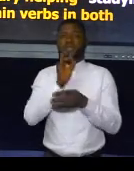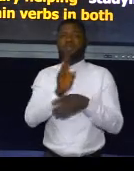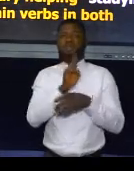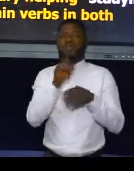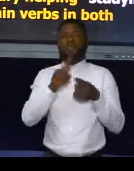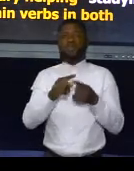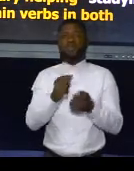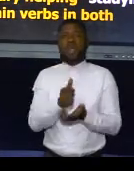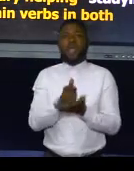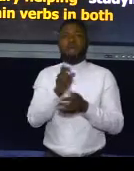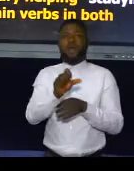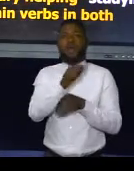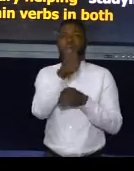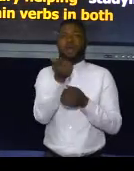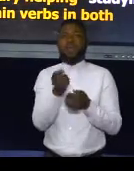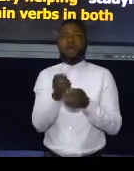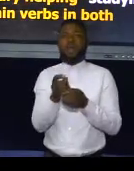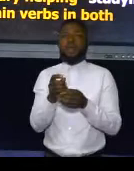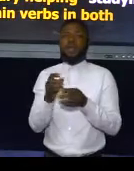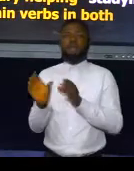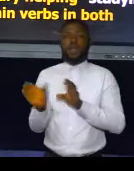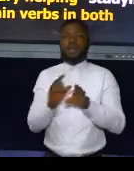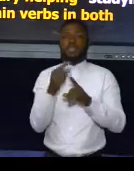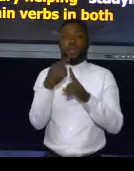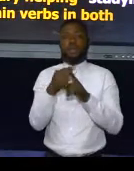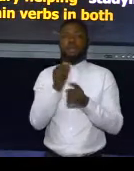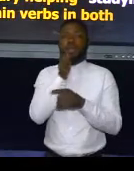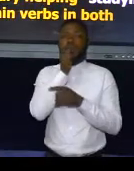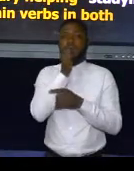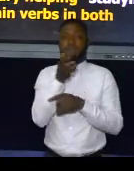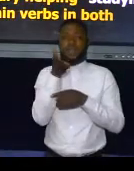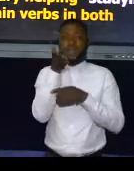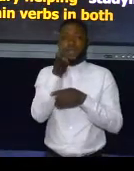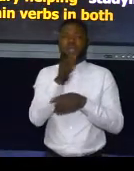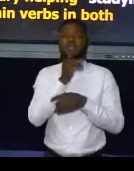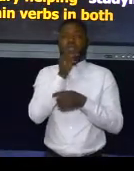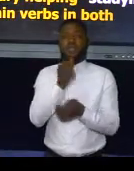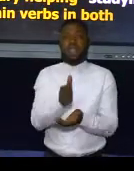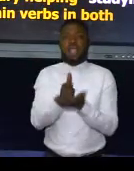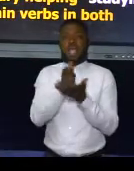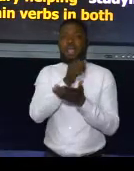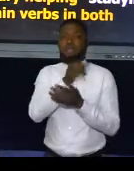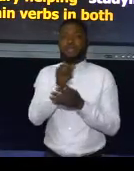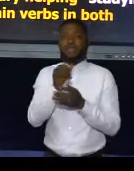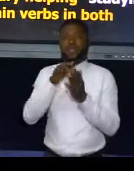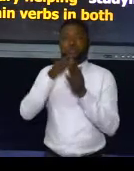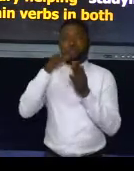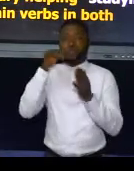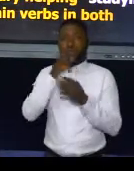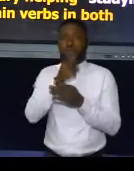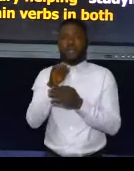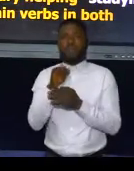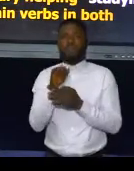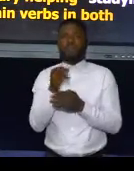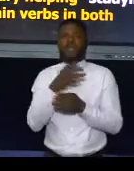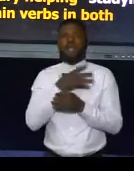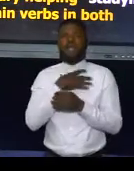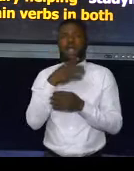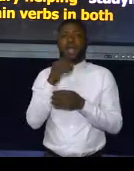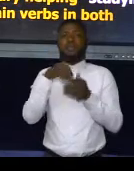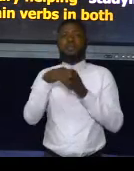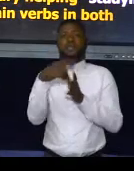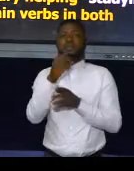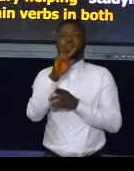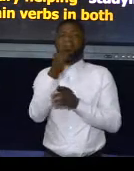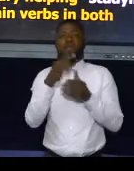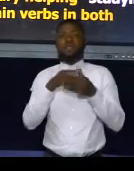other verbs. So am here is helping studying. And in the second sentence or